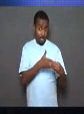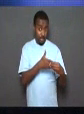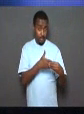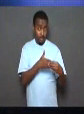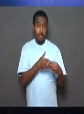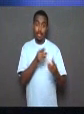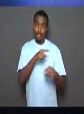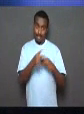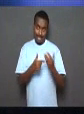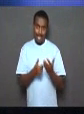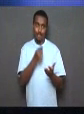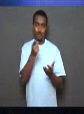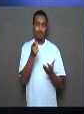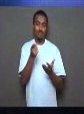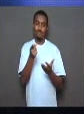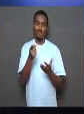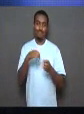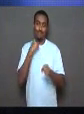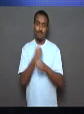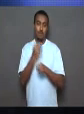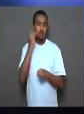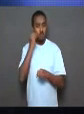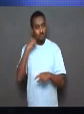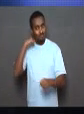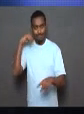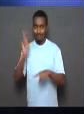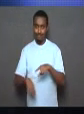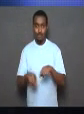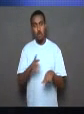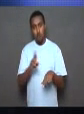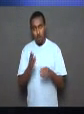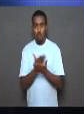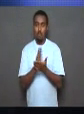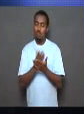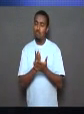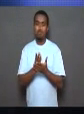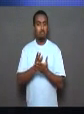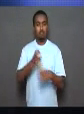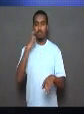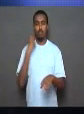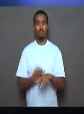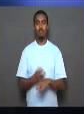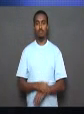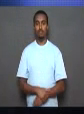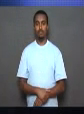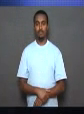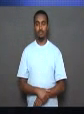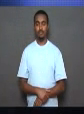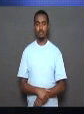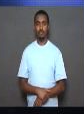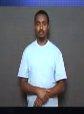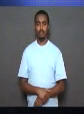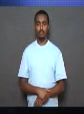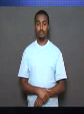the directions, then you will not be able to do your homework or participate in the